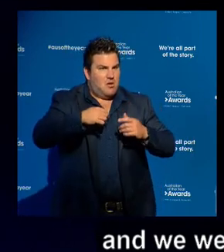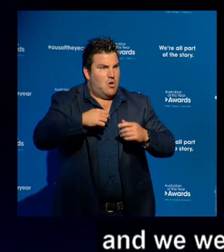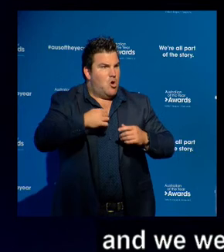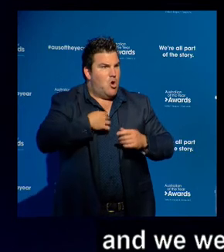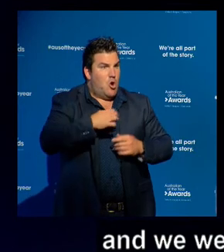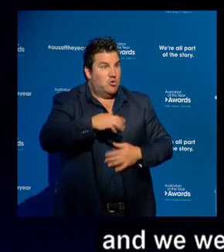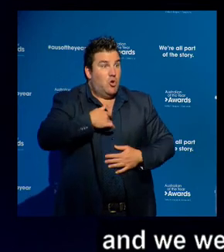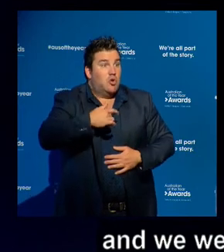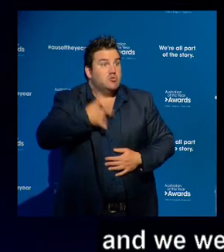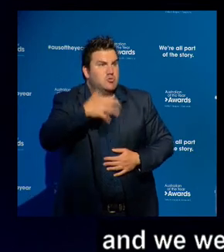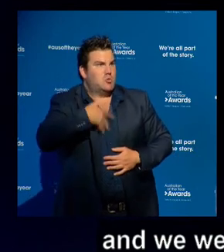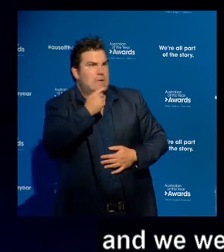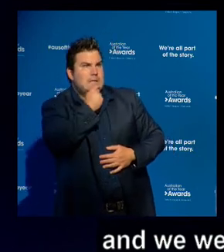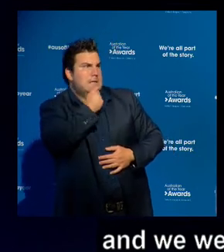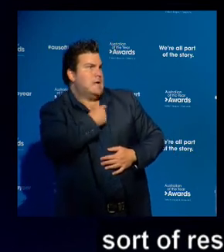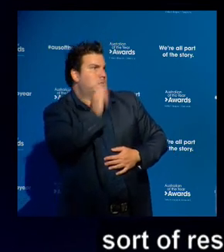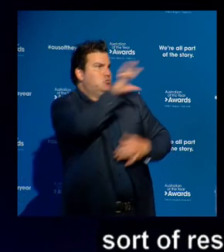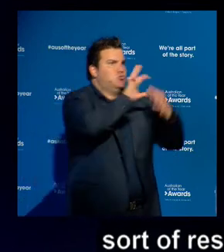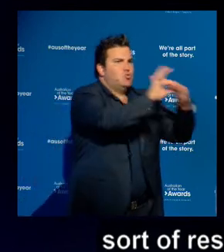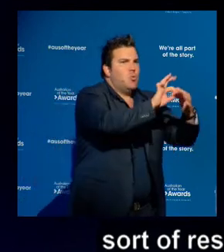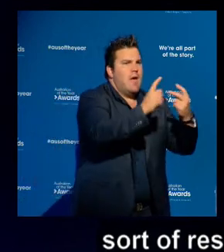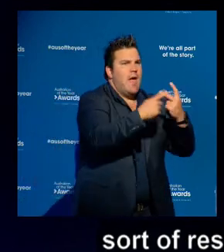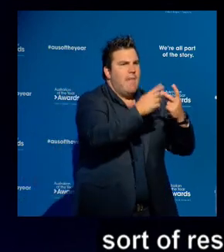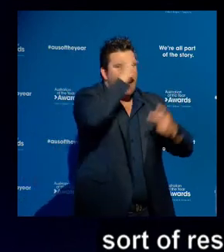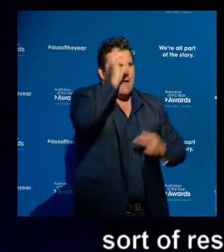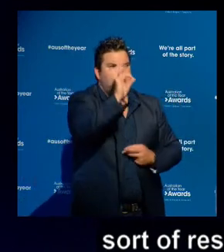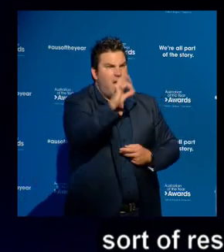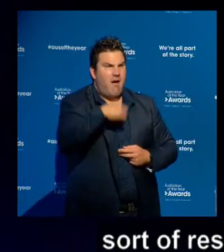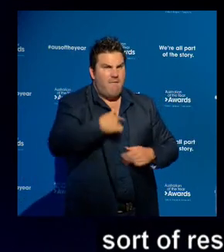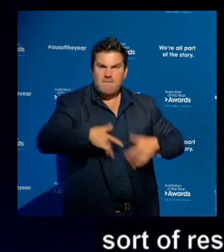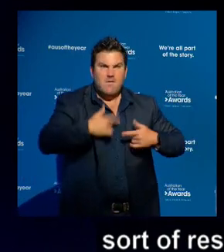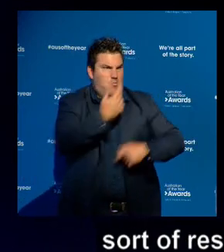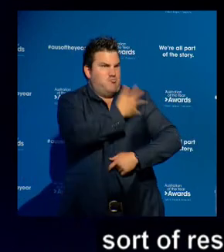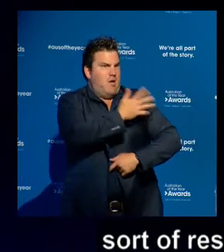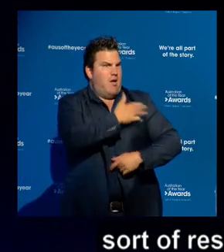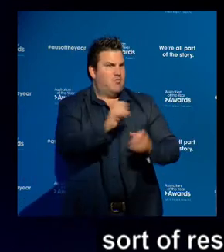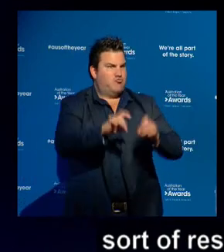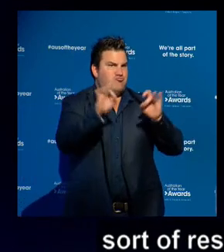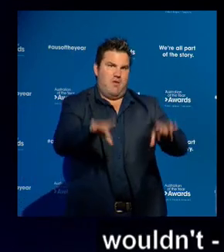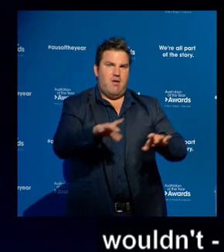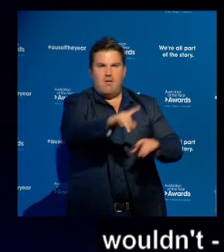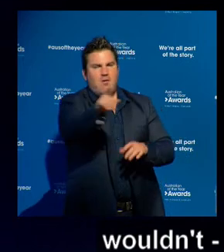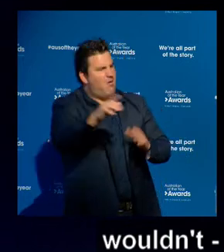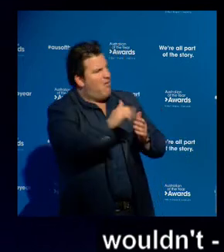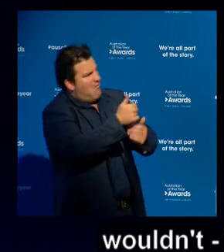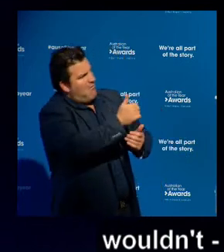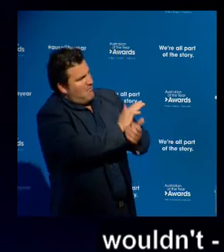I wouldn't swap being an Australian for any other nation in the world at the moment.